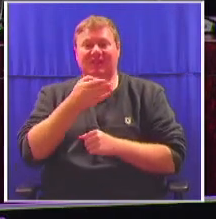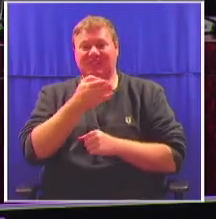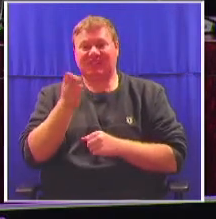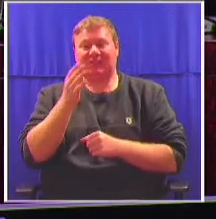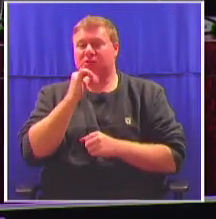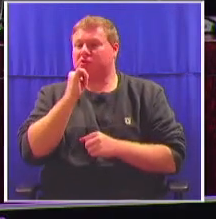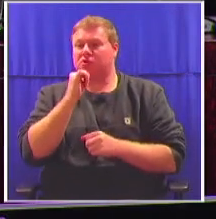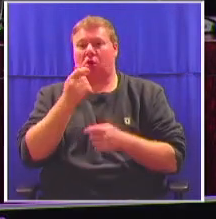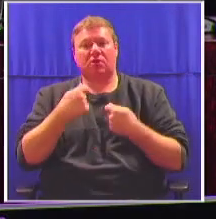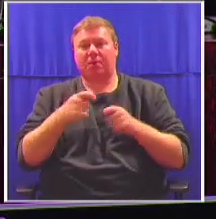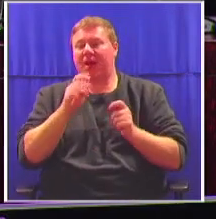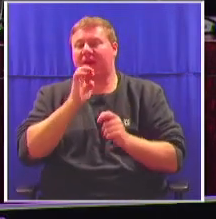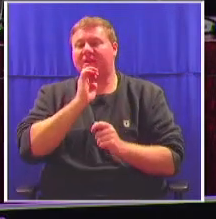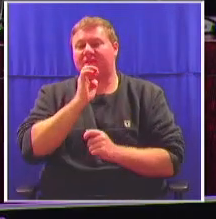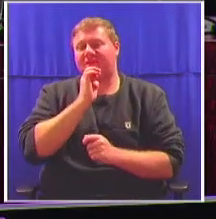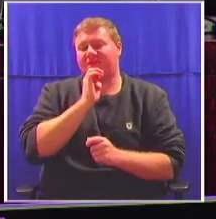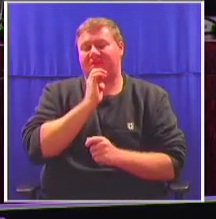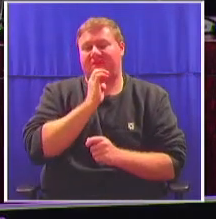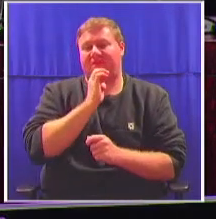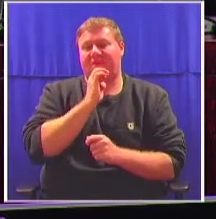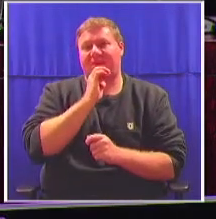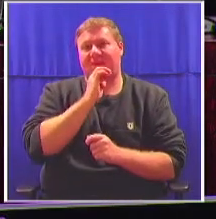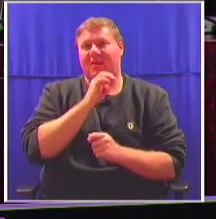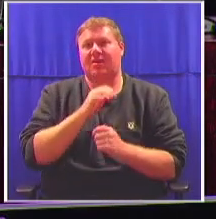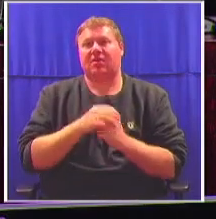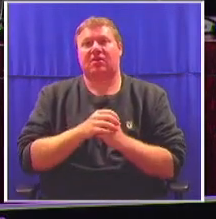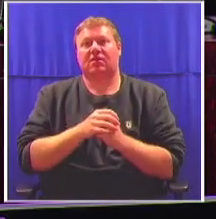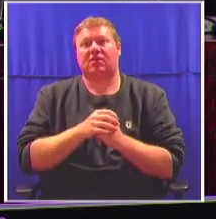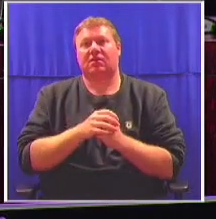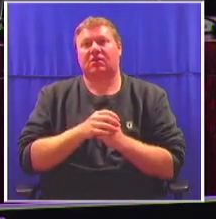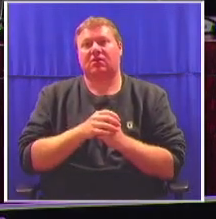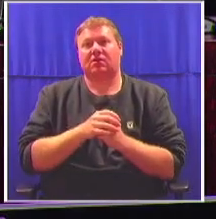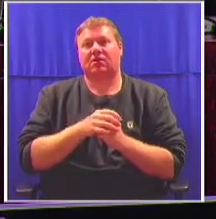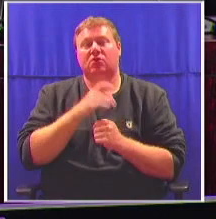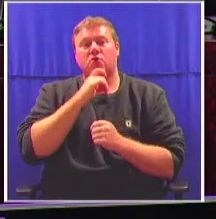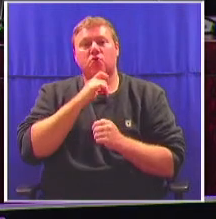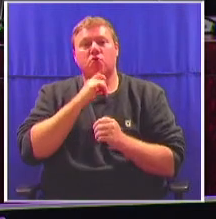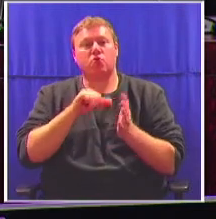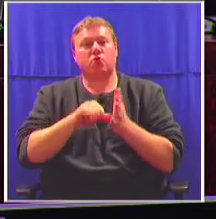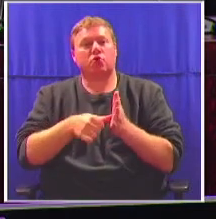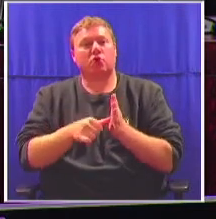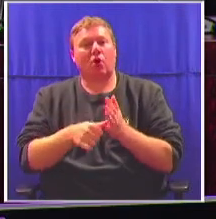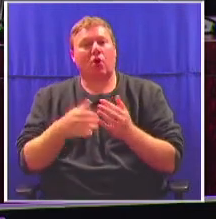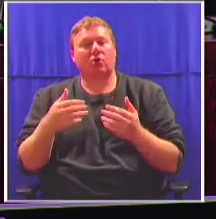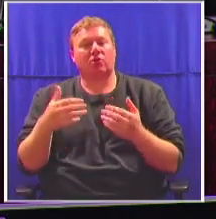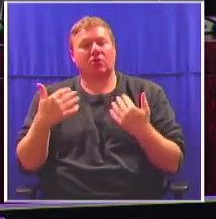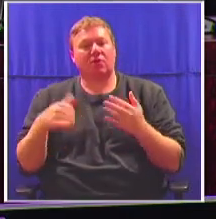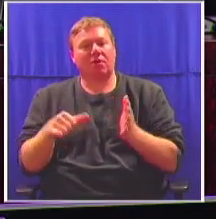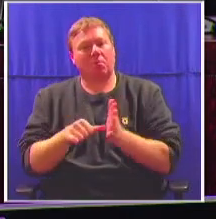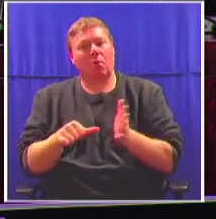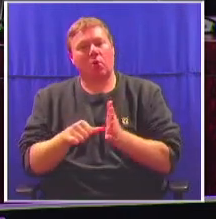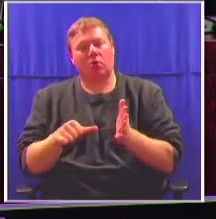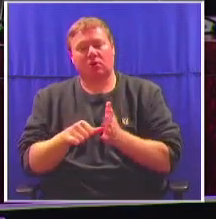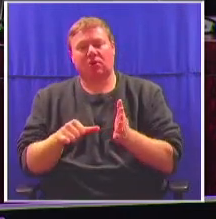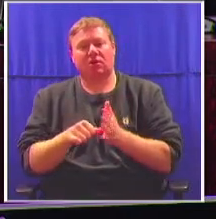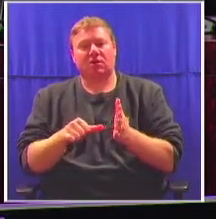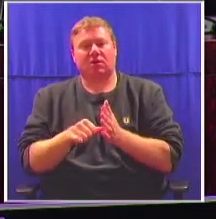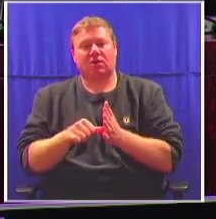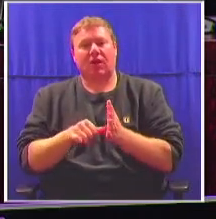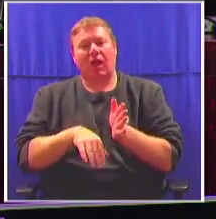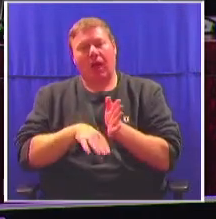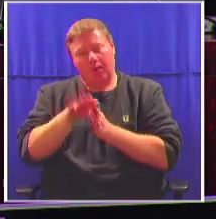underspending or not even utilizing critical grants to upgrade and maintain